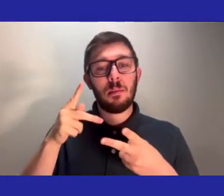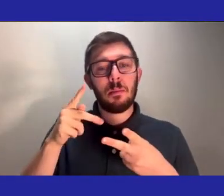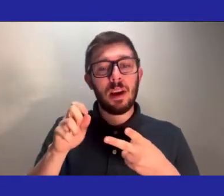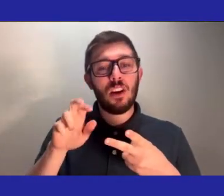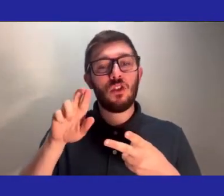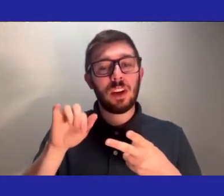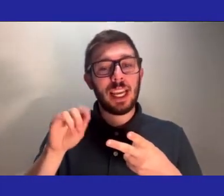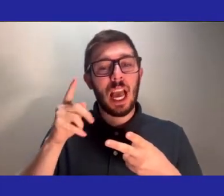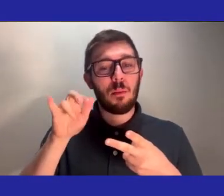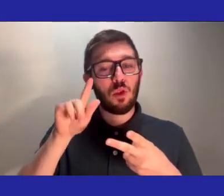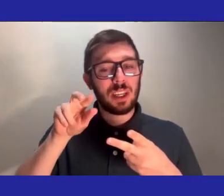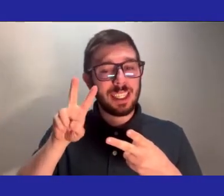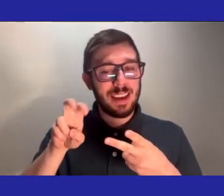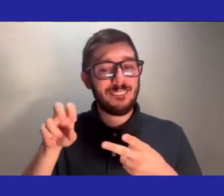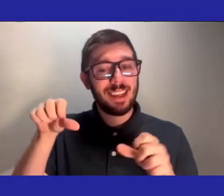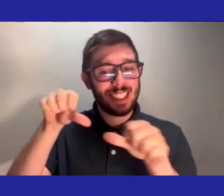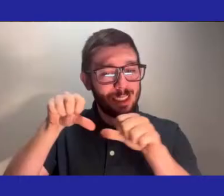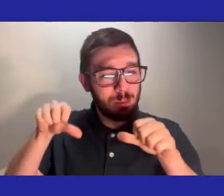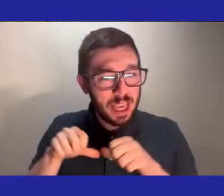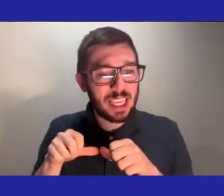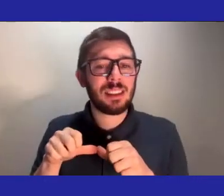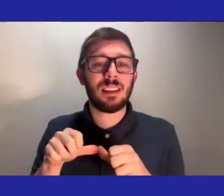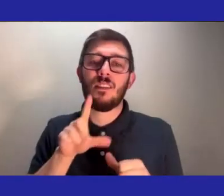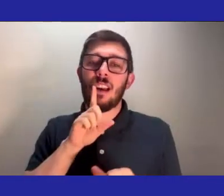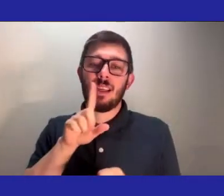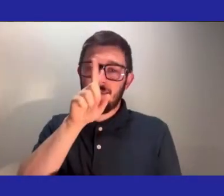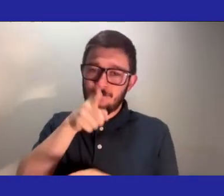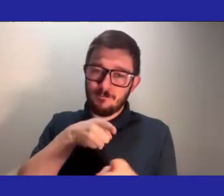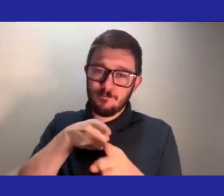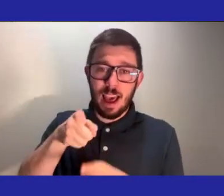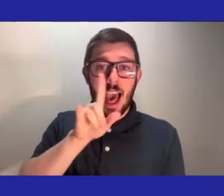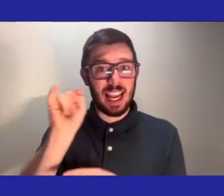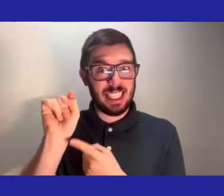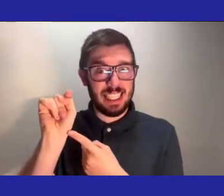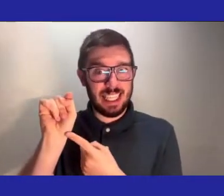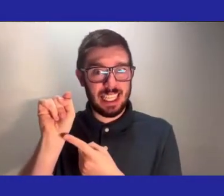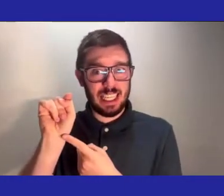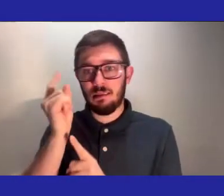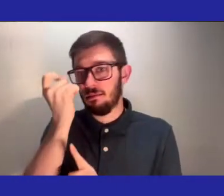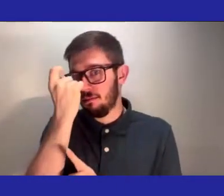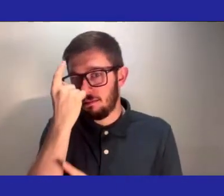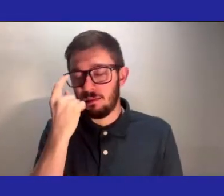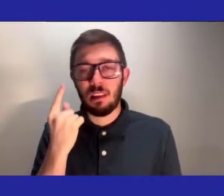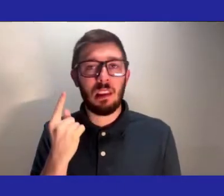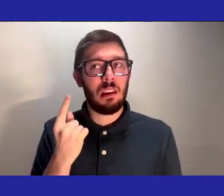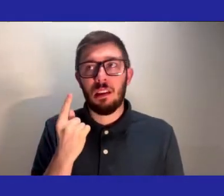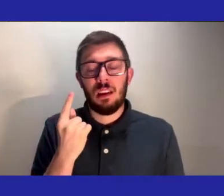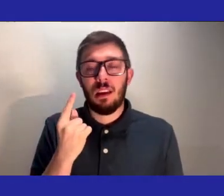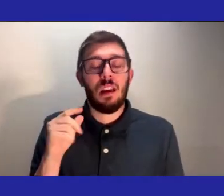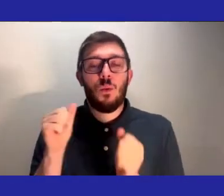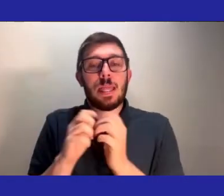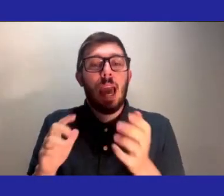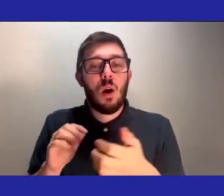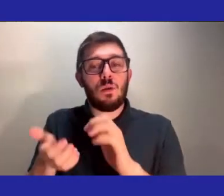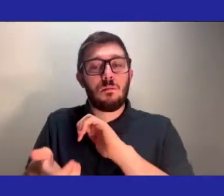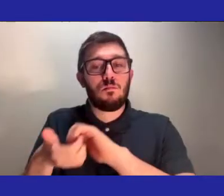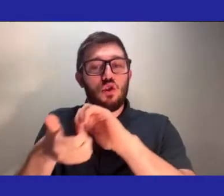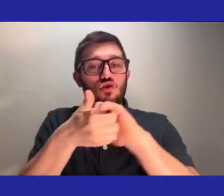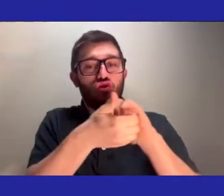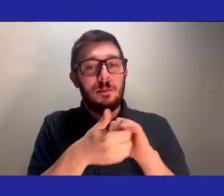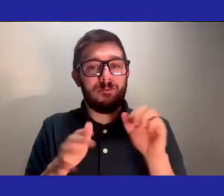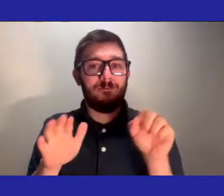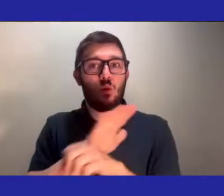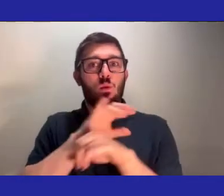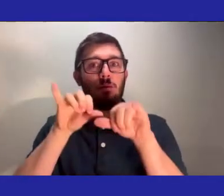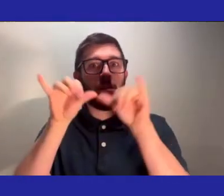is an IT-focused thing, but it could not have been done without partnership from the entire system. Yeah,